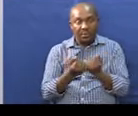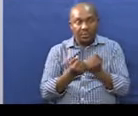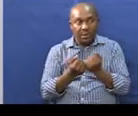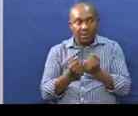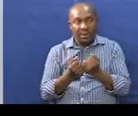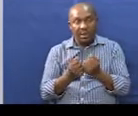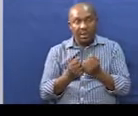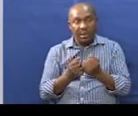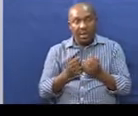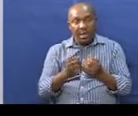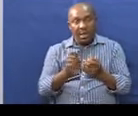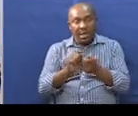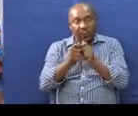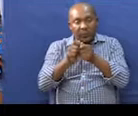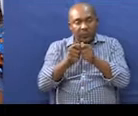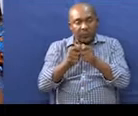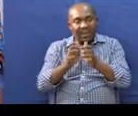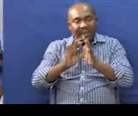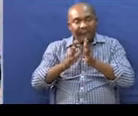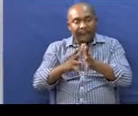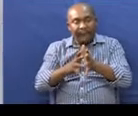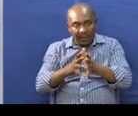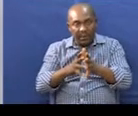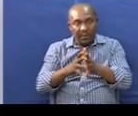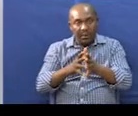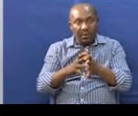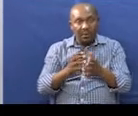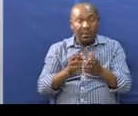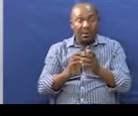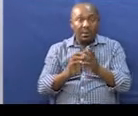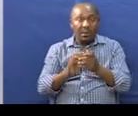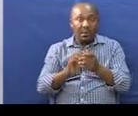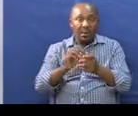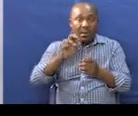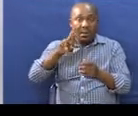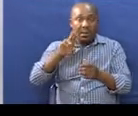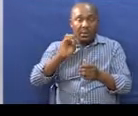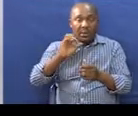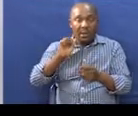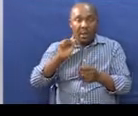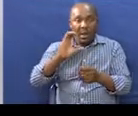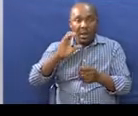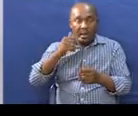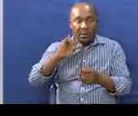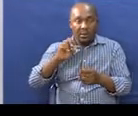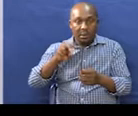will to convert the non-reducing sugar into reducing sugar.